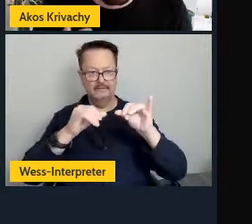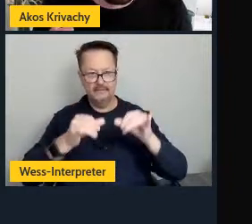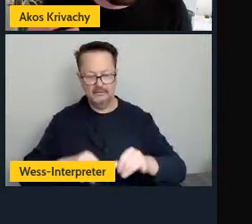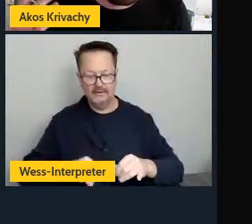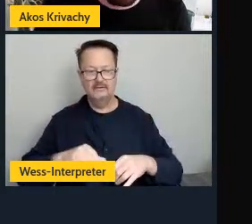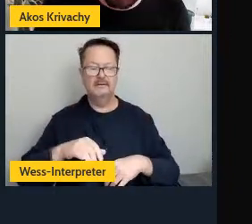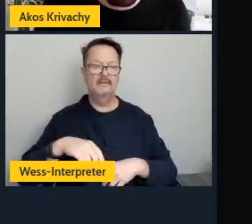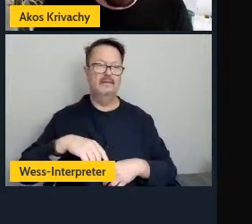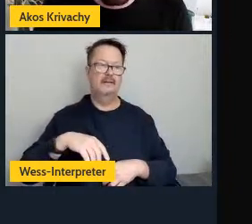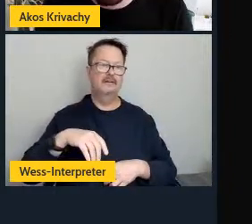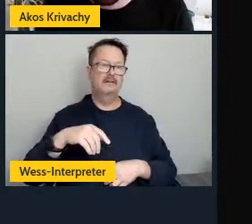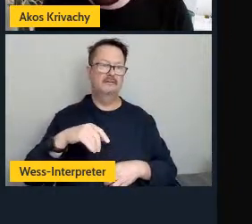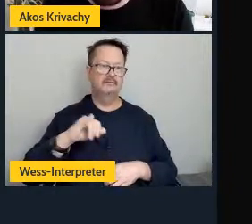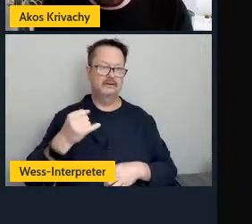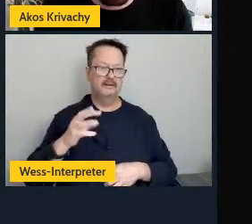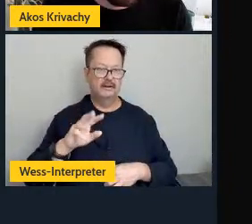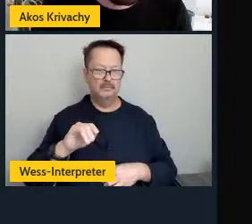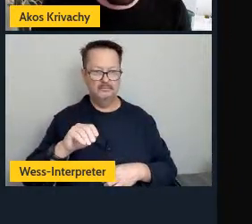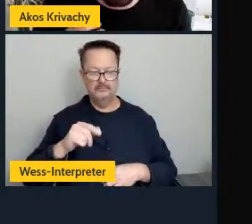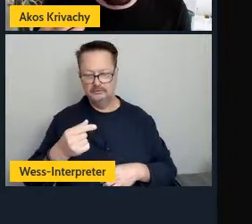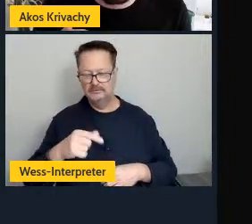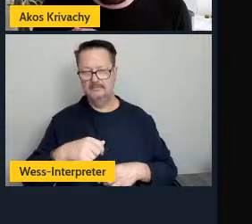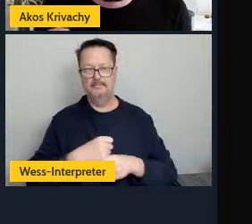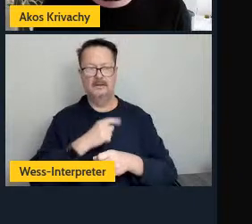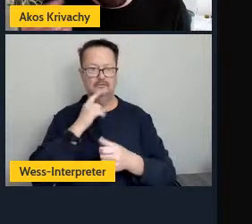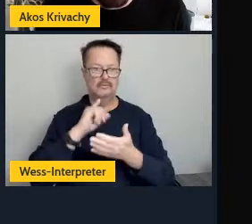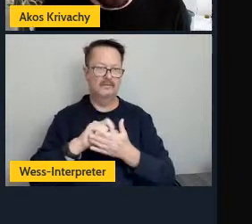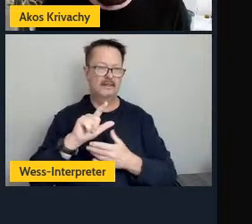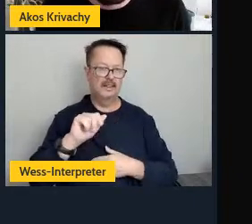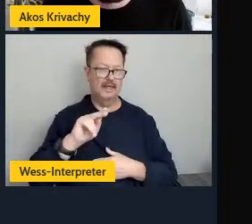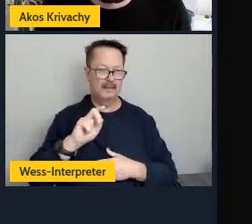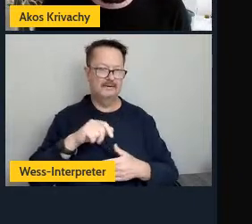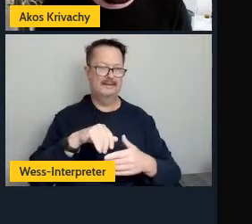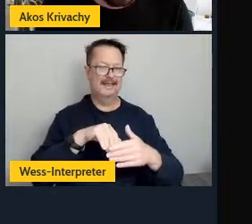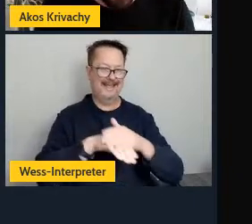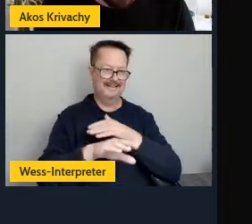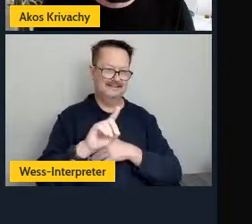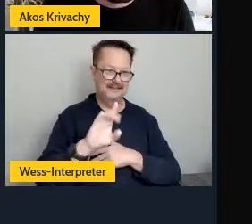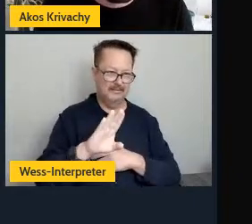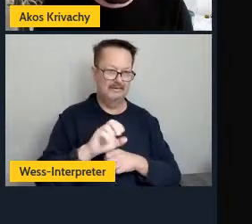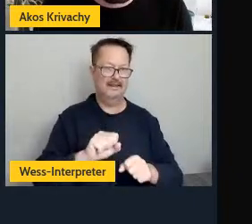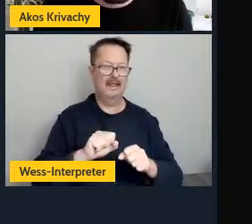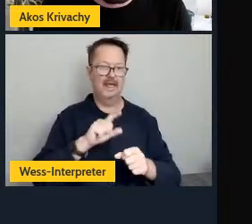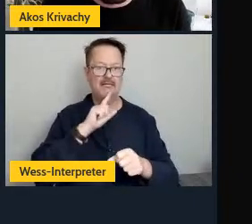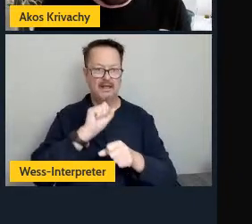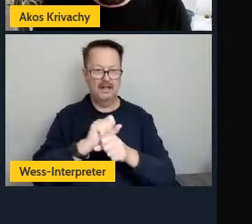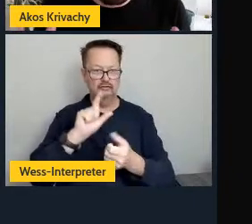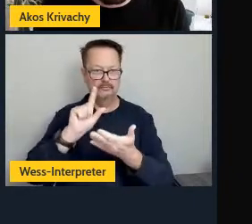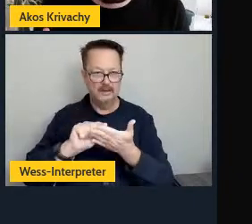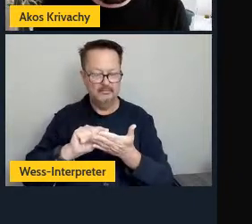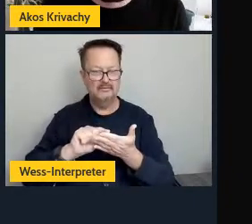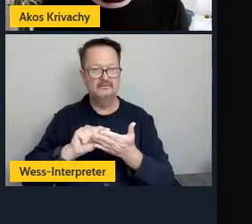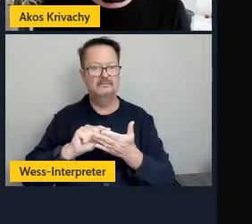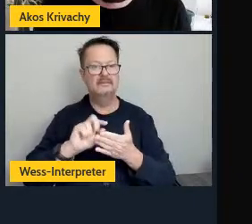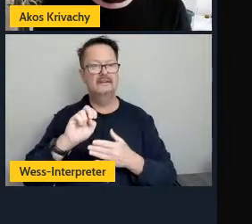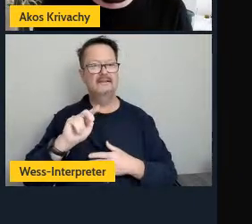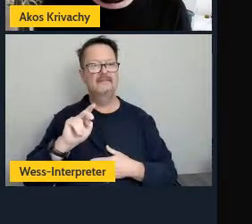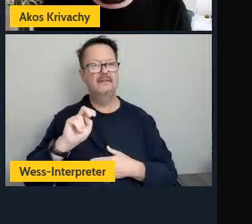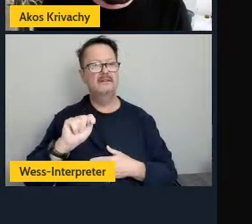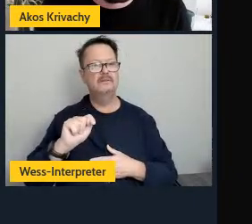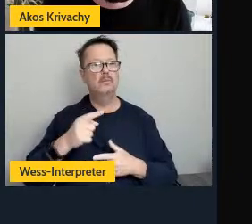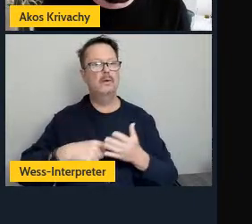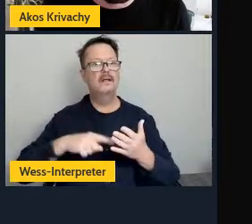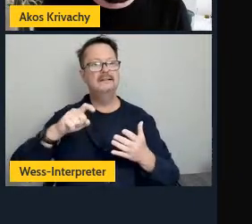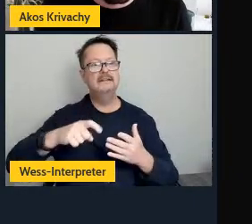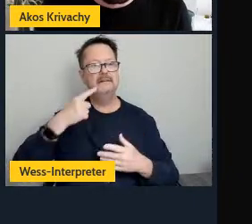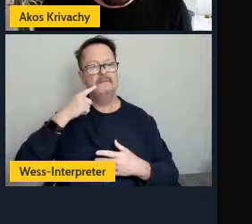We tested that the Lambda has access to the database, the Lambda can actually publish events, that everything that needed to be done by this feature